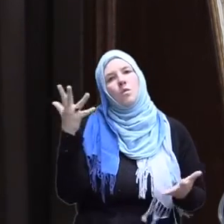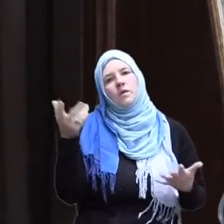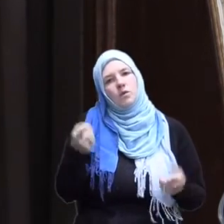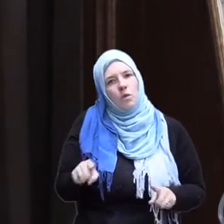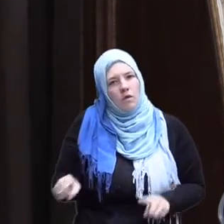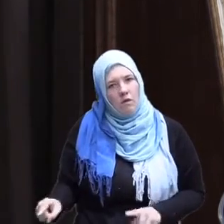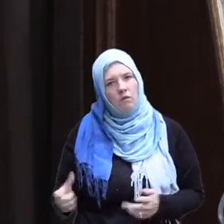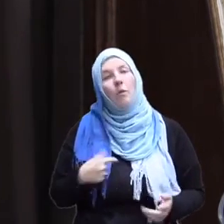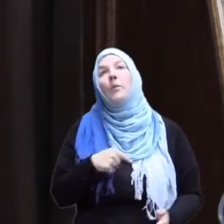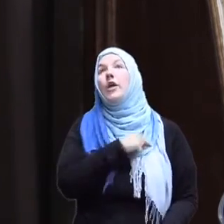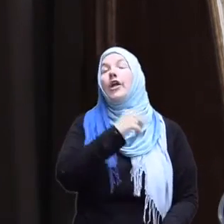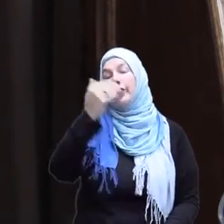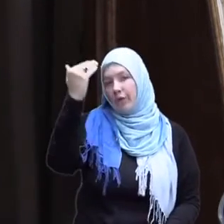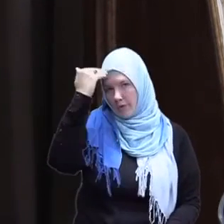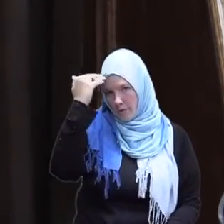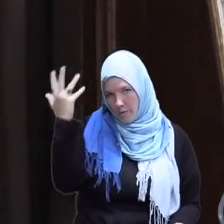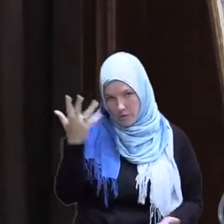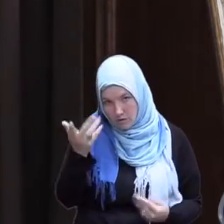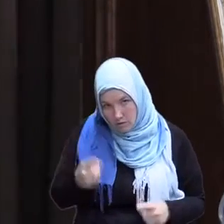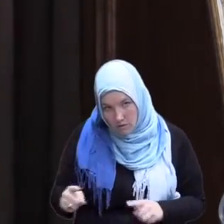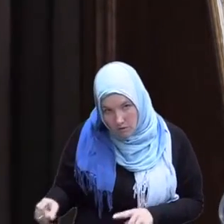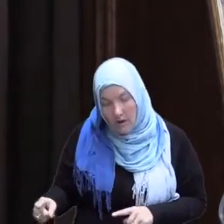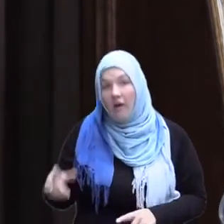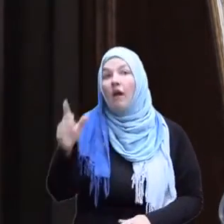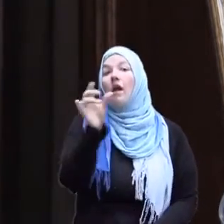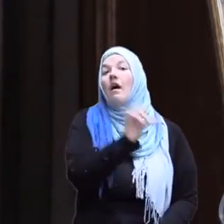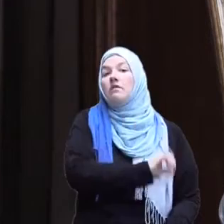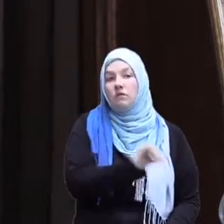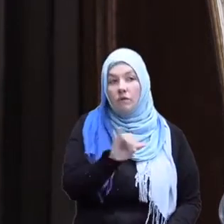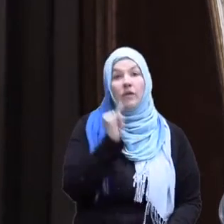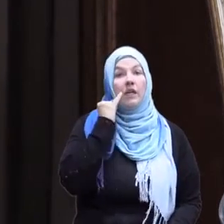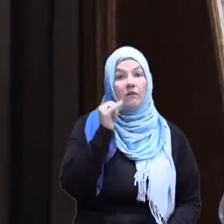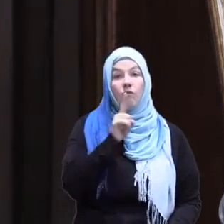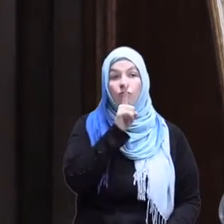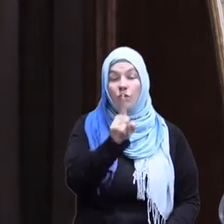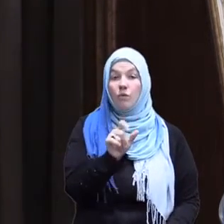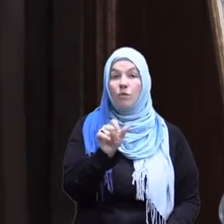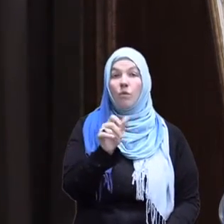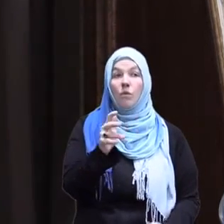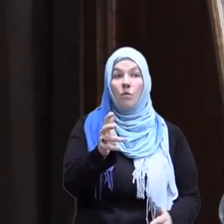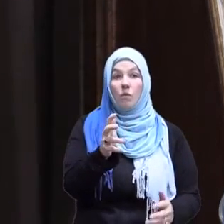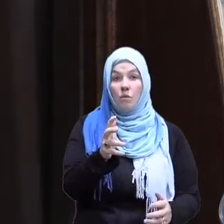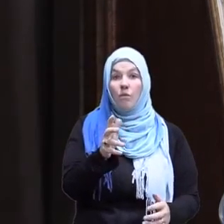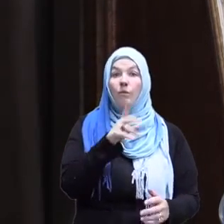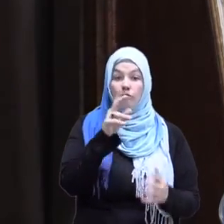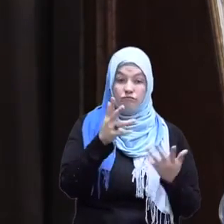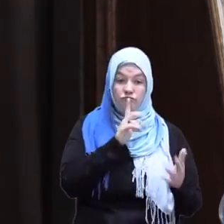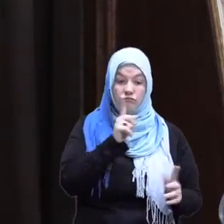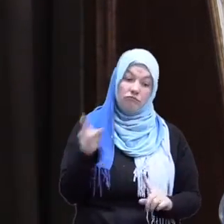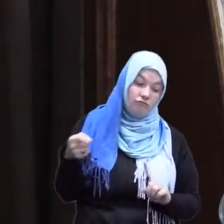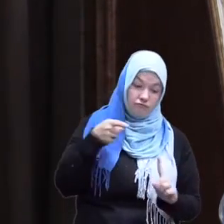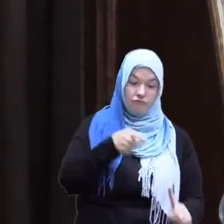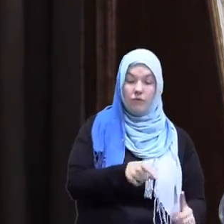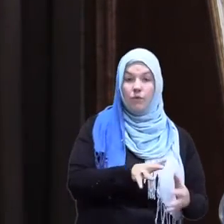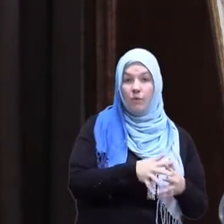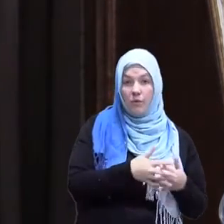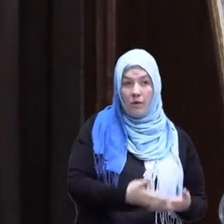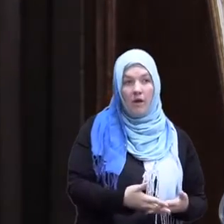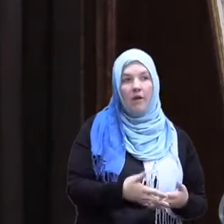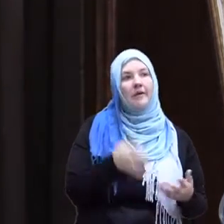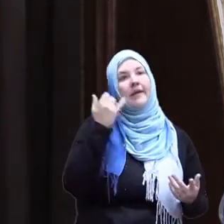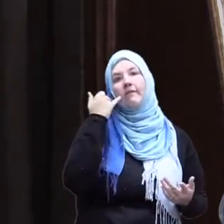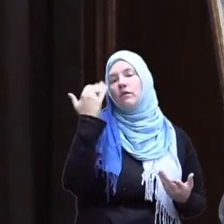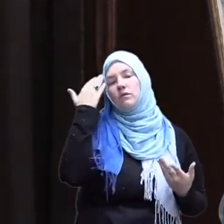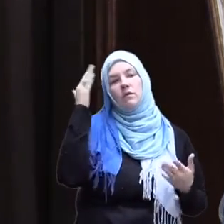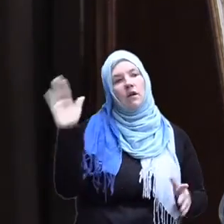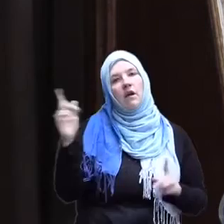on. We know what is going on. And if we were to go to the Quran, even if we don't know